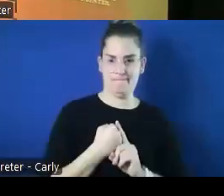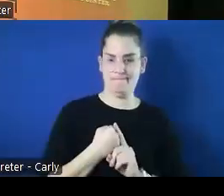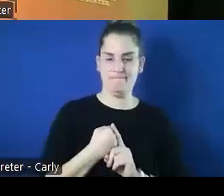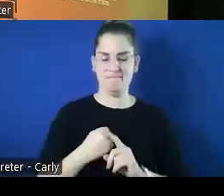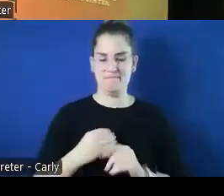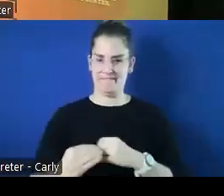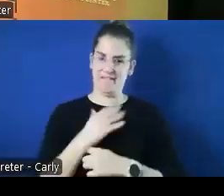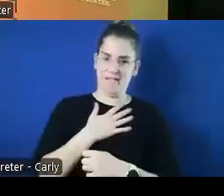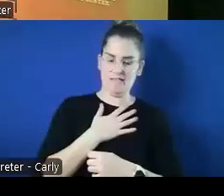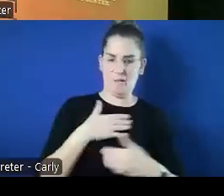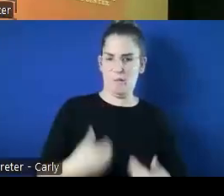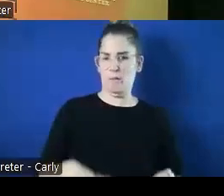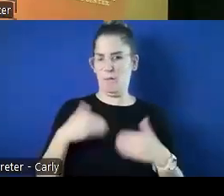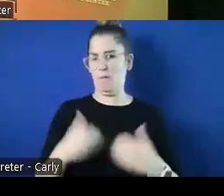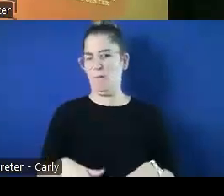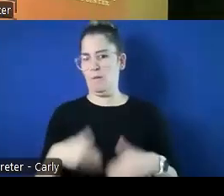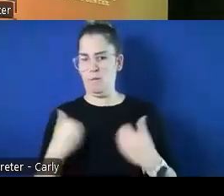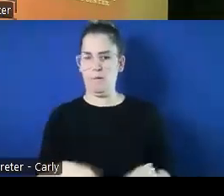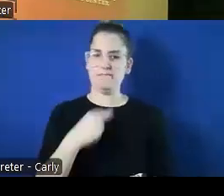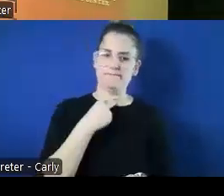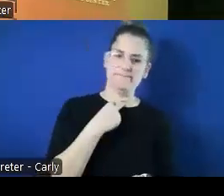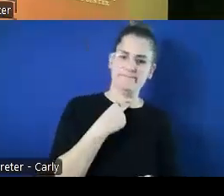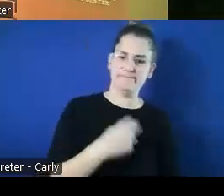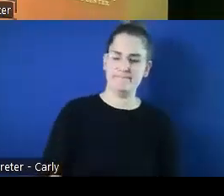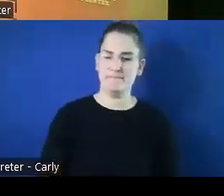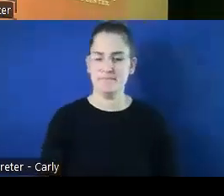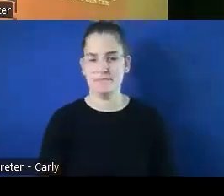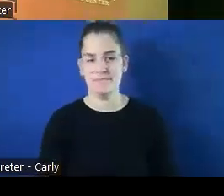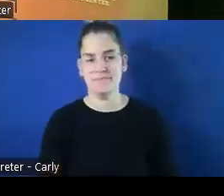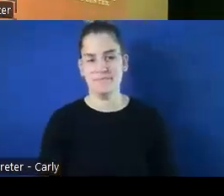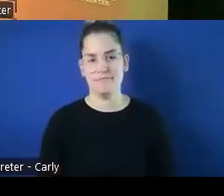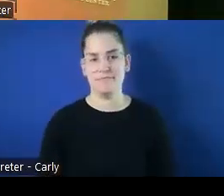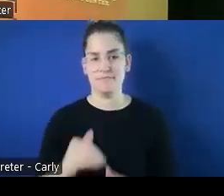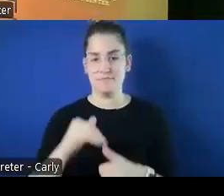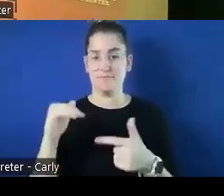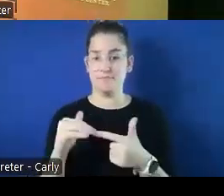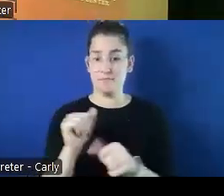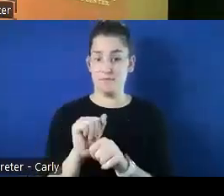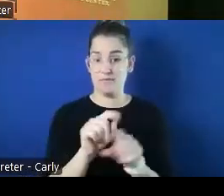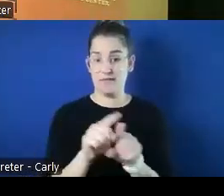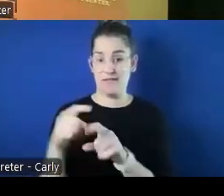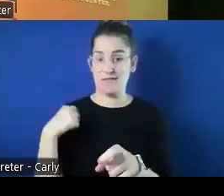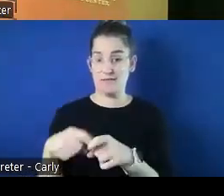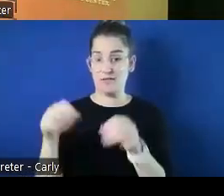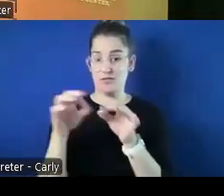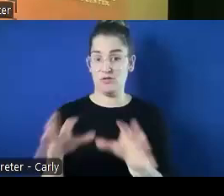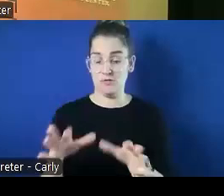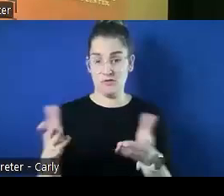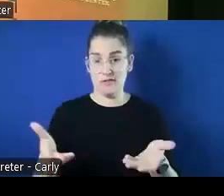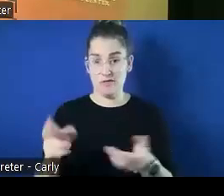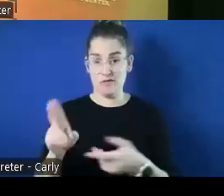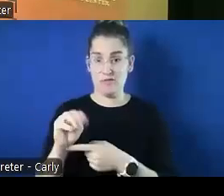you, shakes you to the core, and sticks with you. Question 2. While working as a Spanish interpreter at URMC, have you